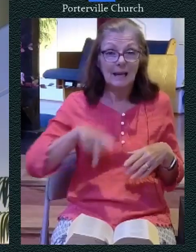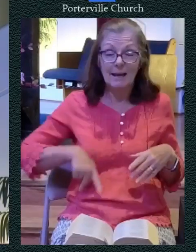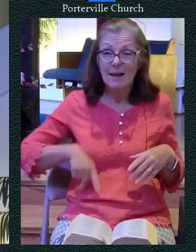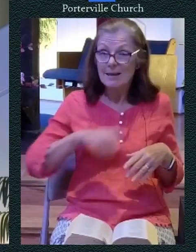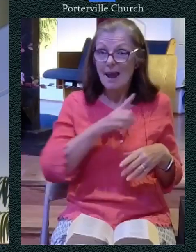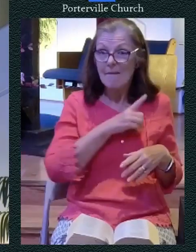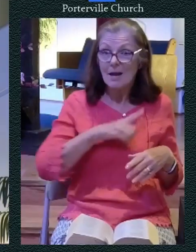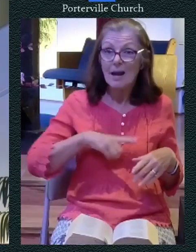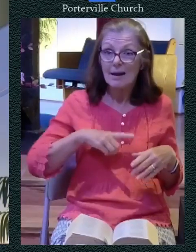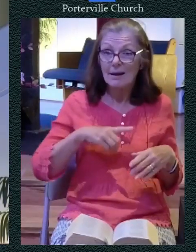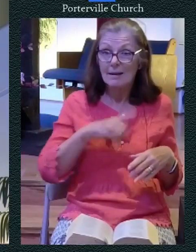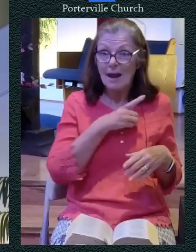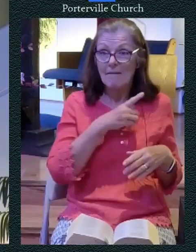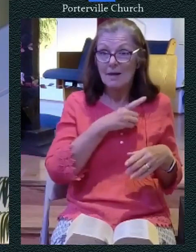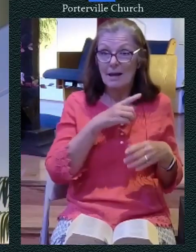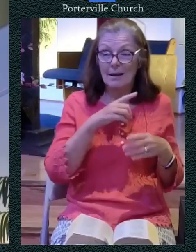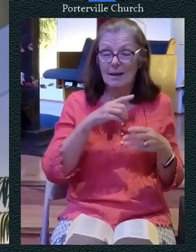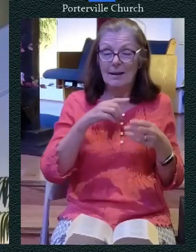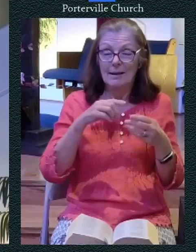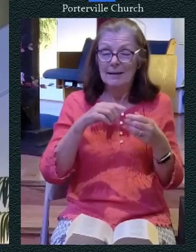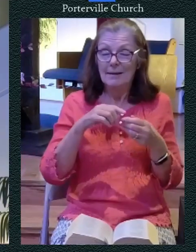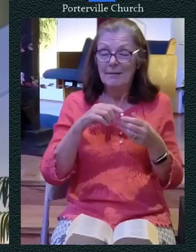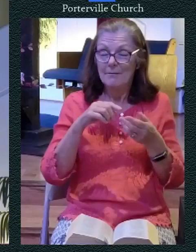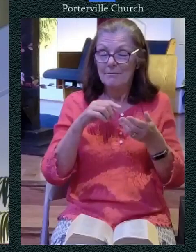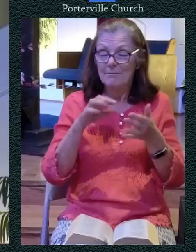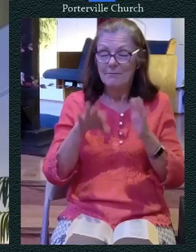And in the context,